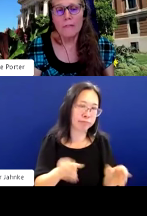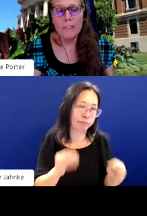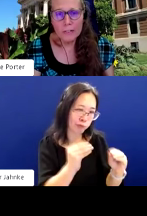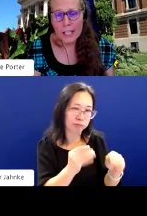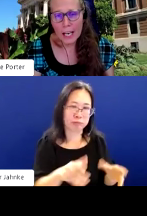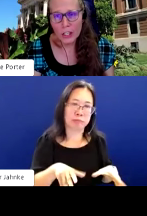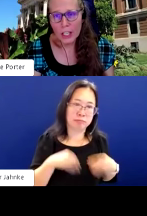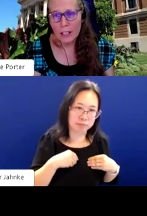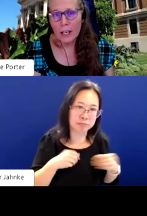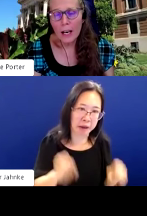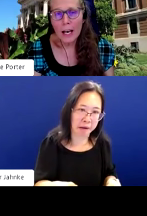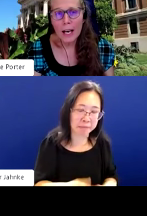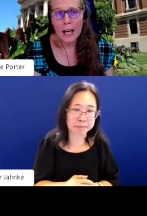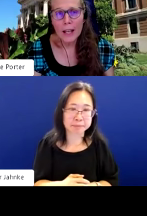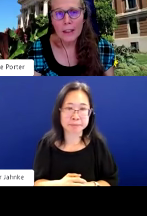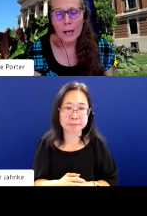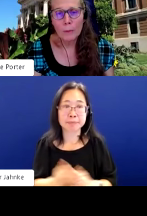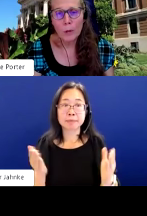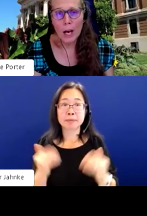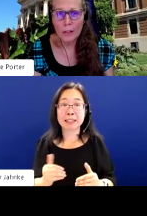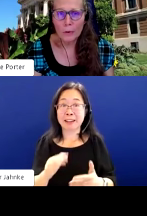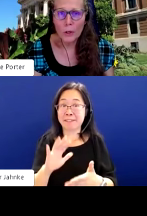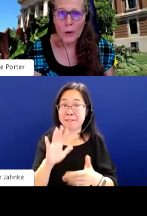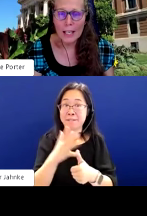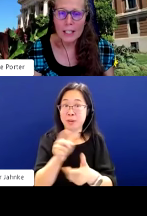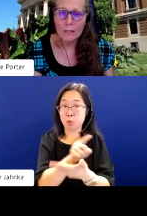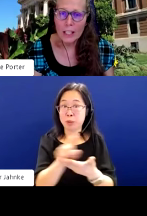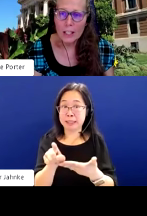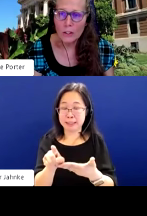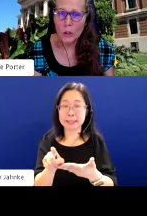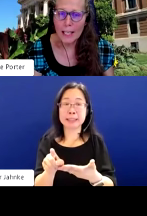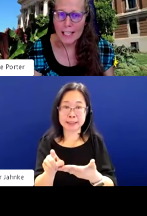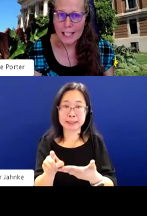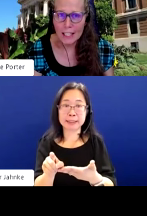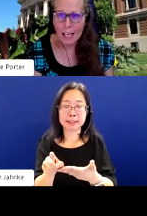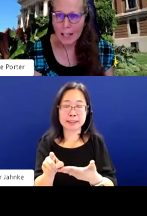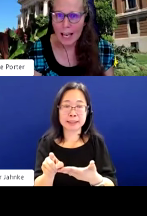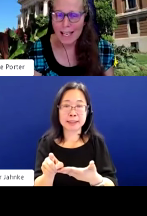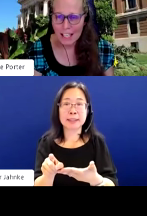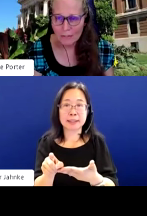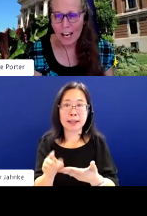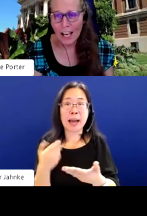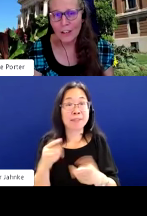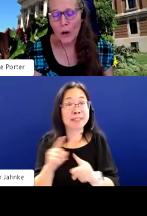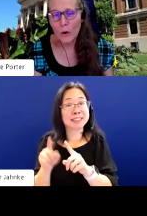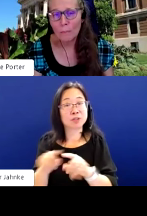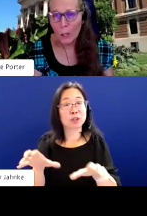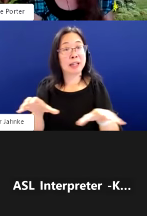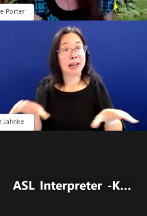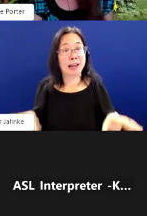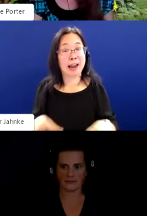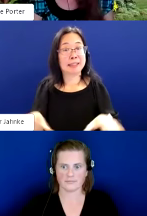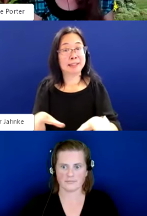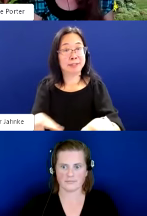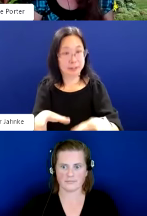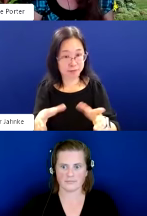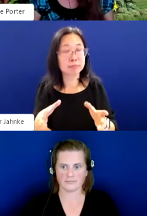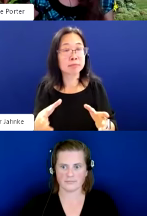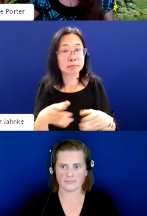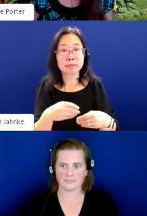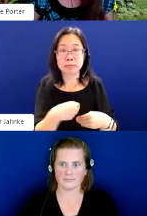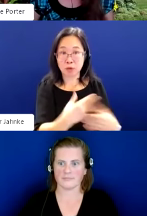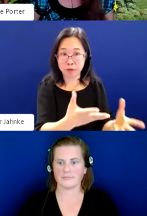In the fifth session, they were brought through activities to identify their own personal